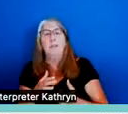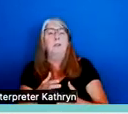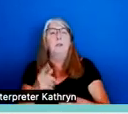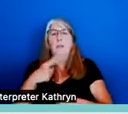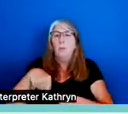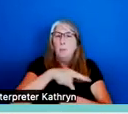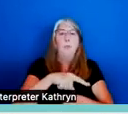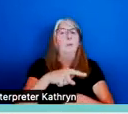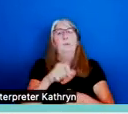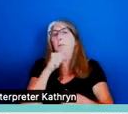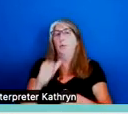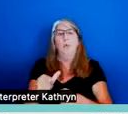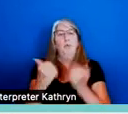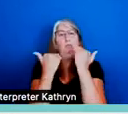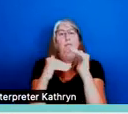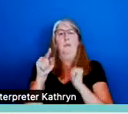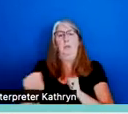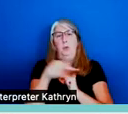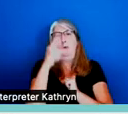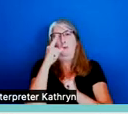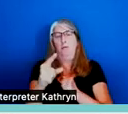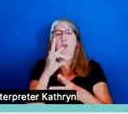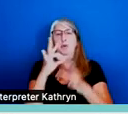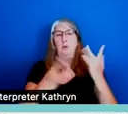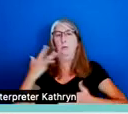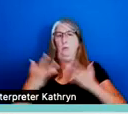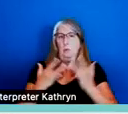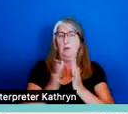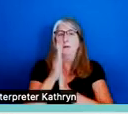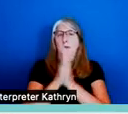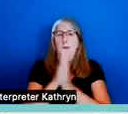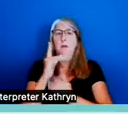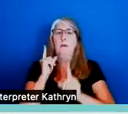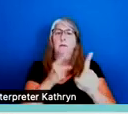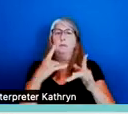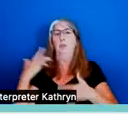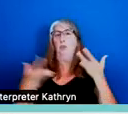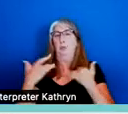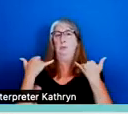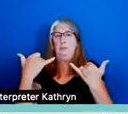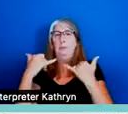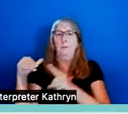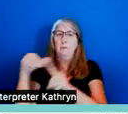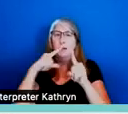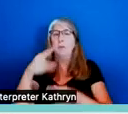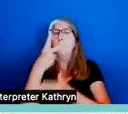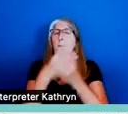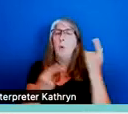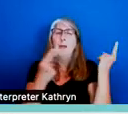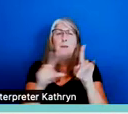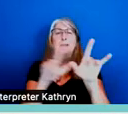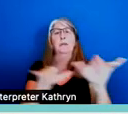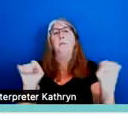choose healing or thriving, ear or joy. Today, I'm reminding you that both can happen